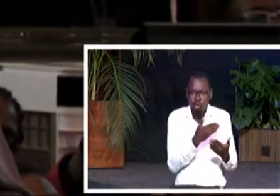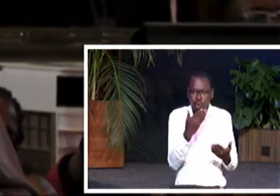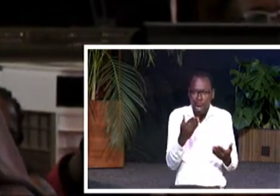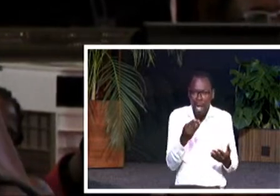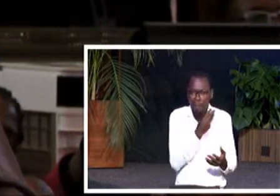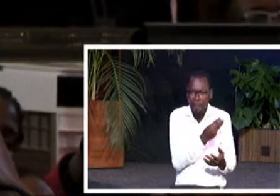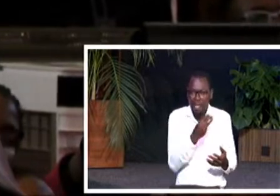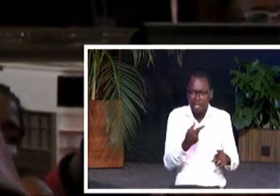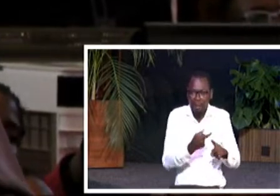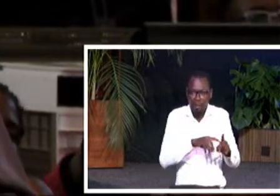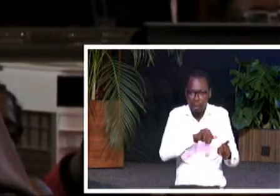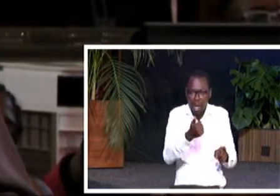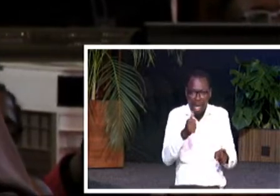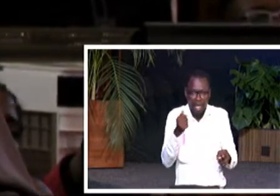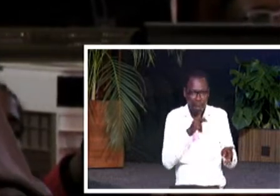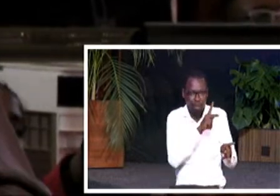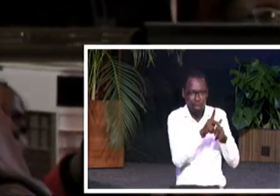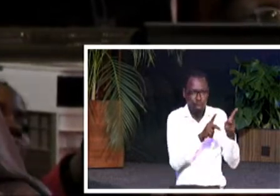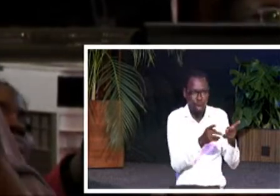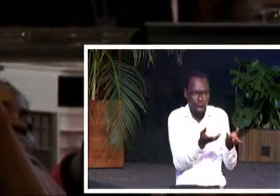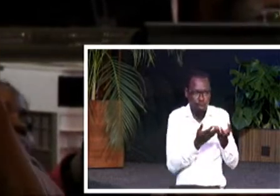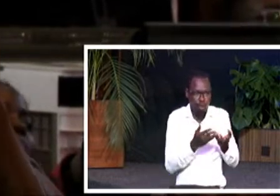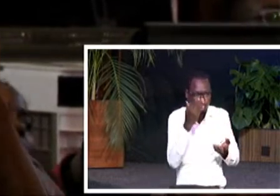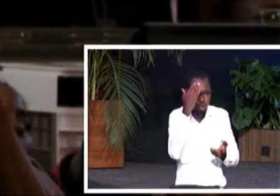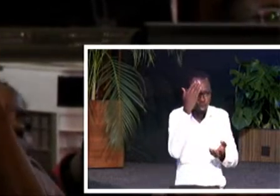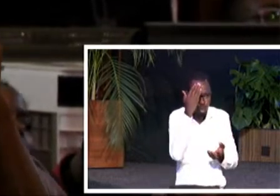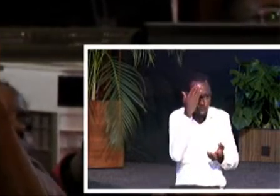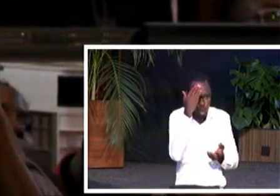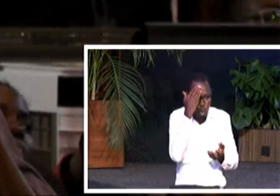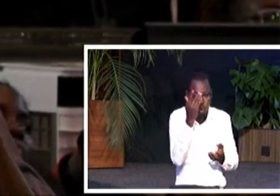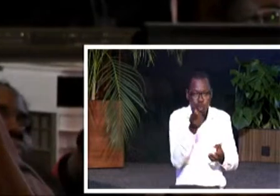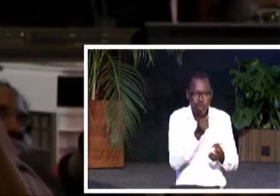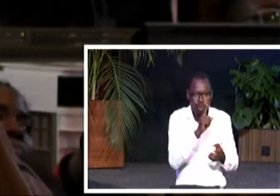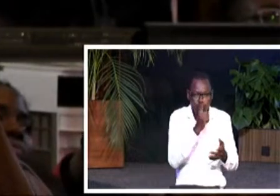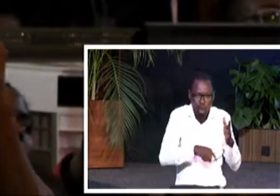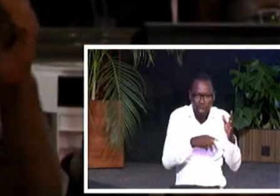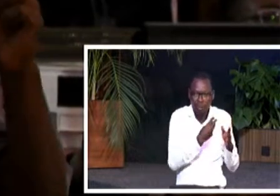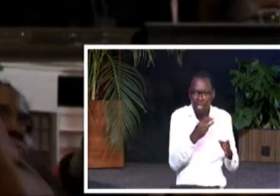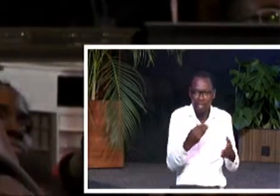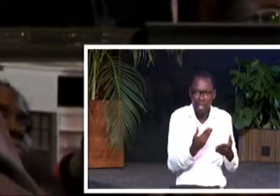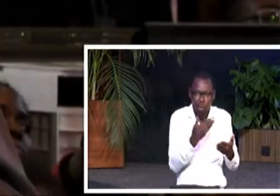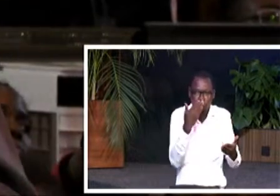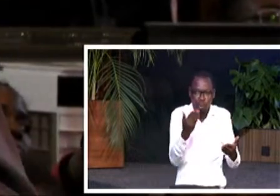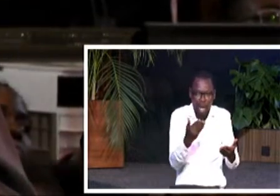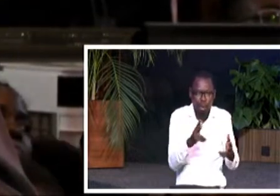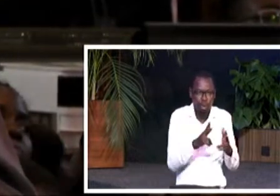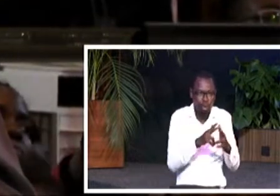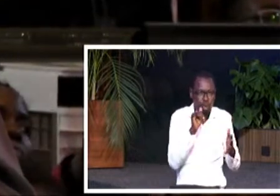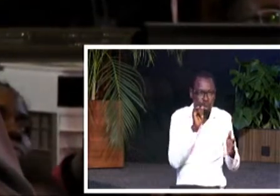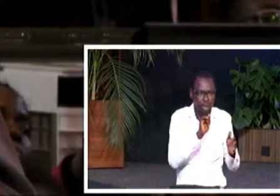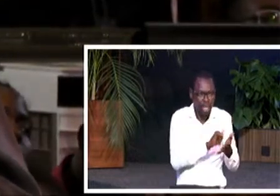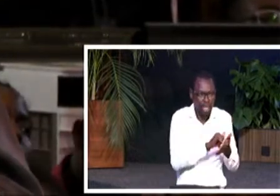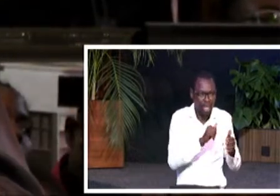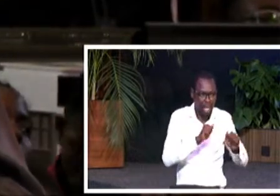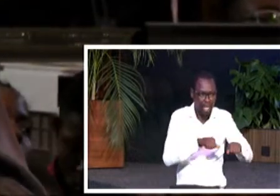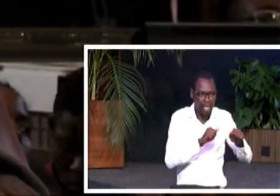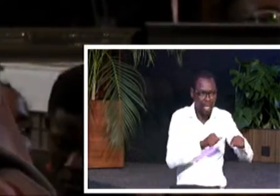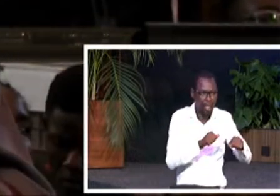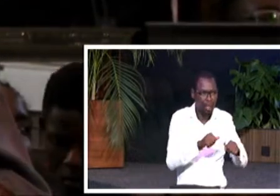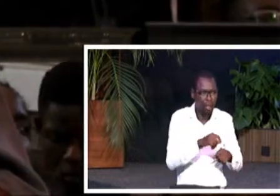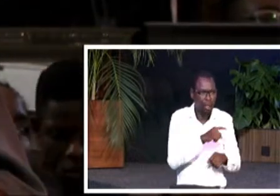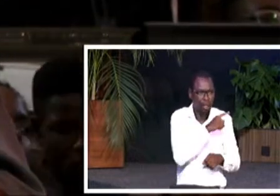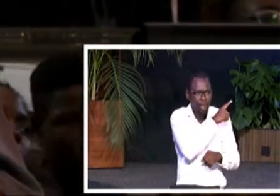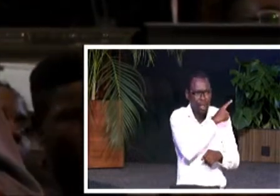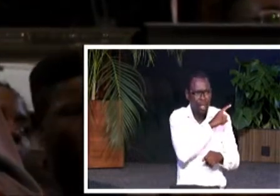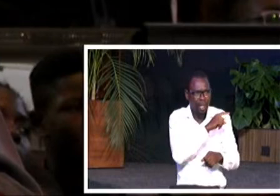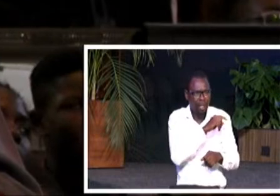Sir Maximus, you made mention that the job opportunities that you listed, is it